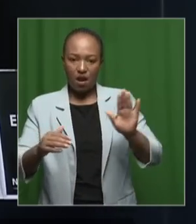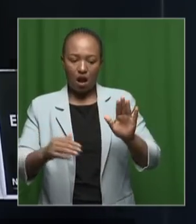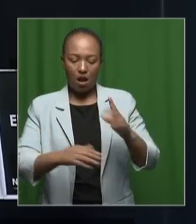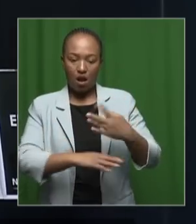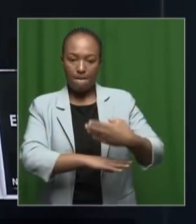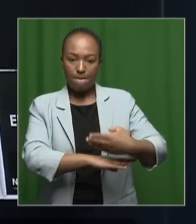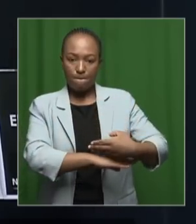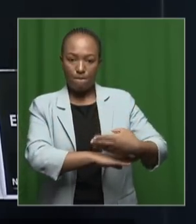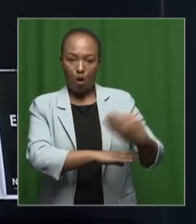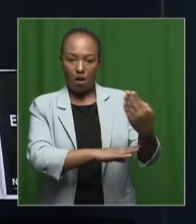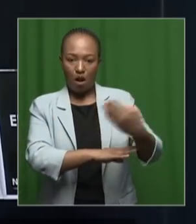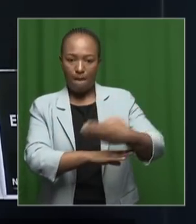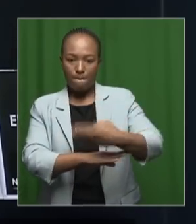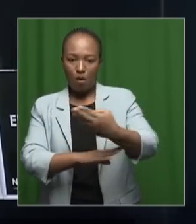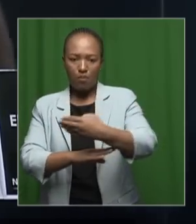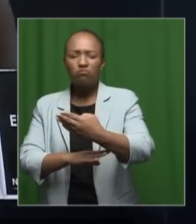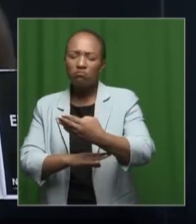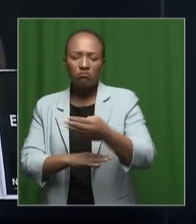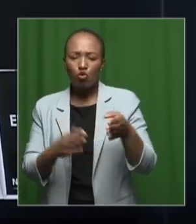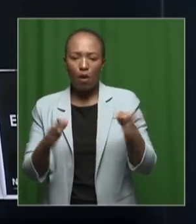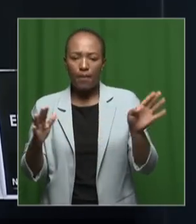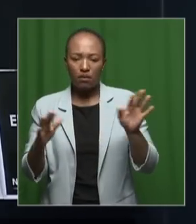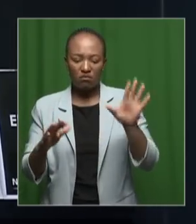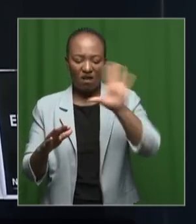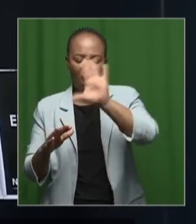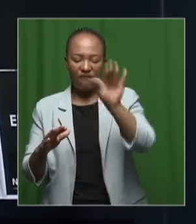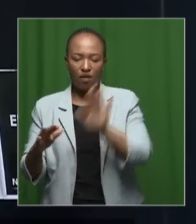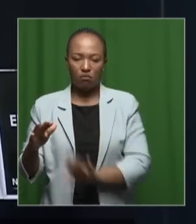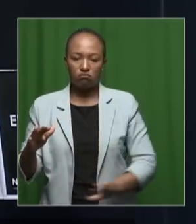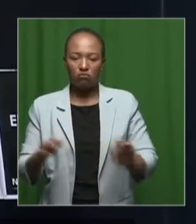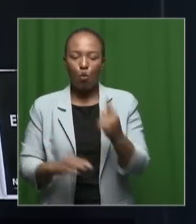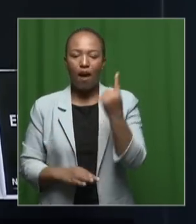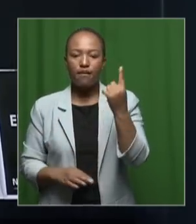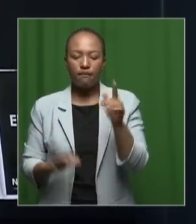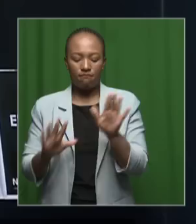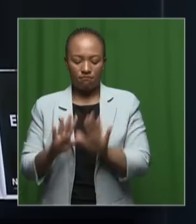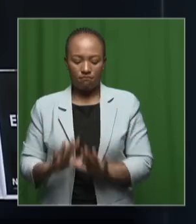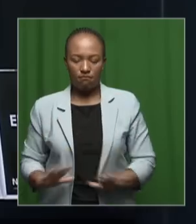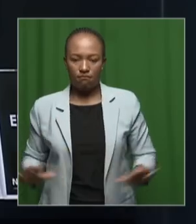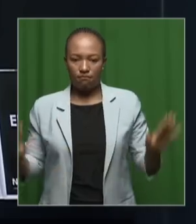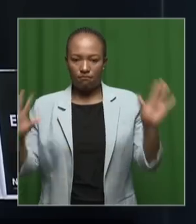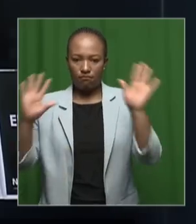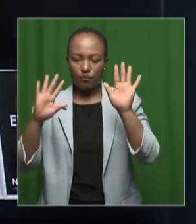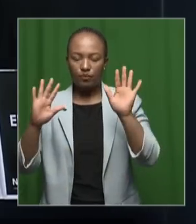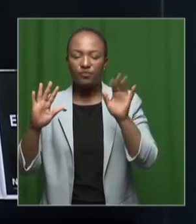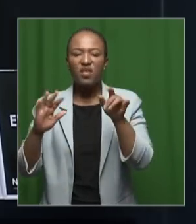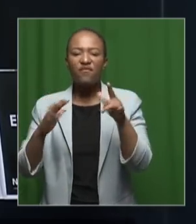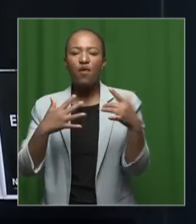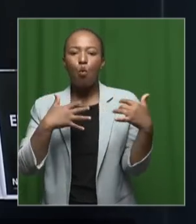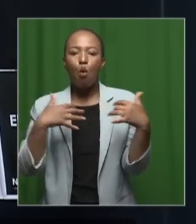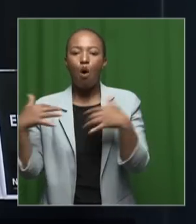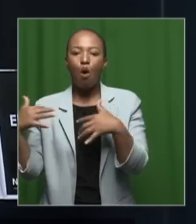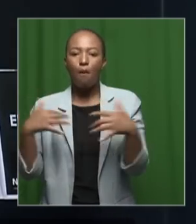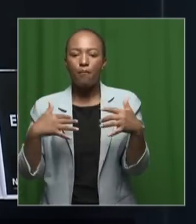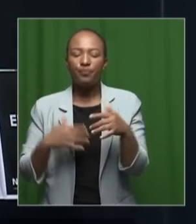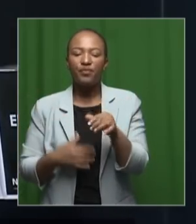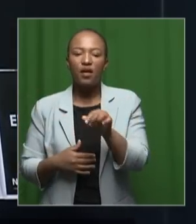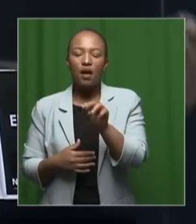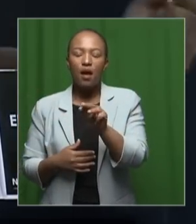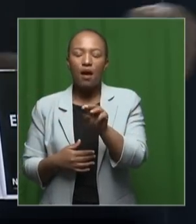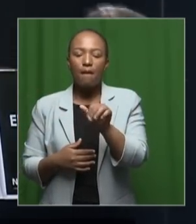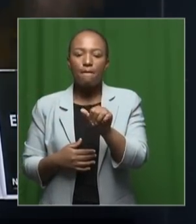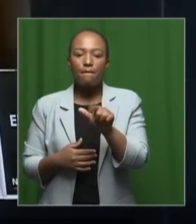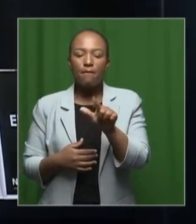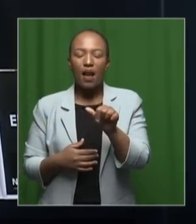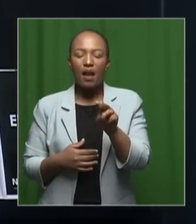Burundi, when there's war in Mali, when you have an open one passport, those